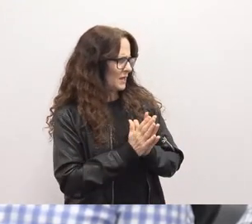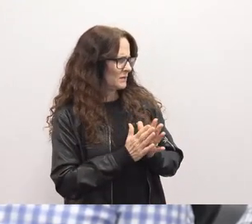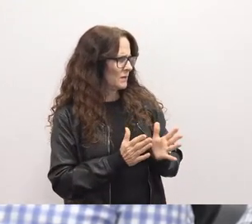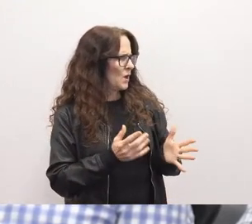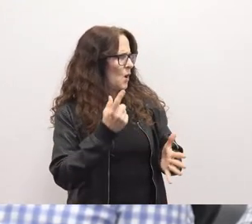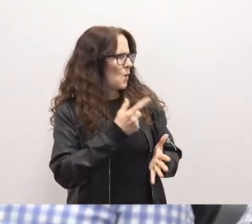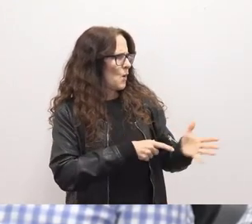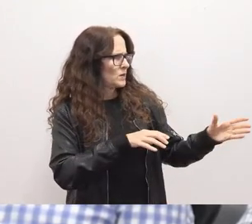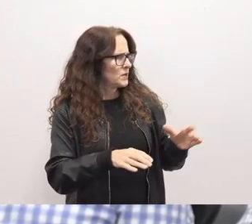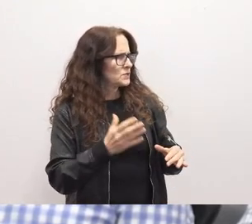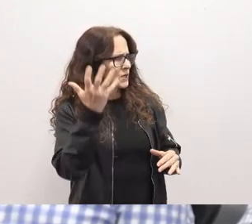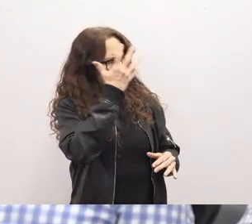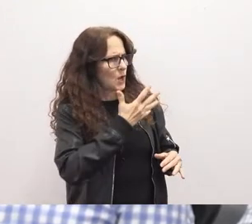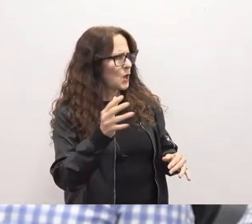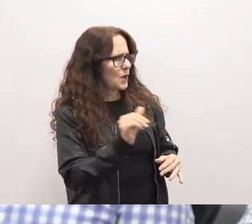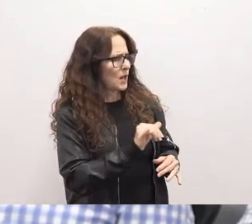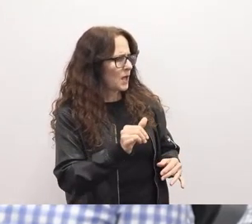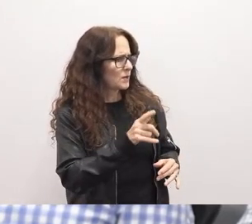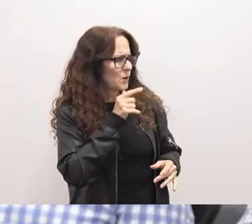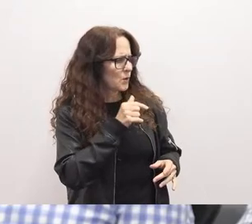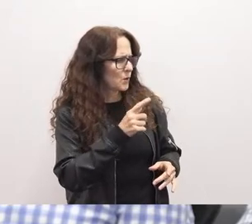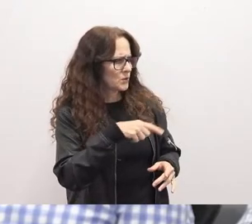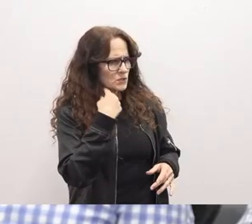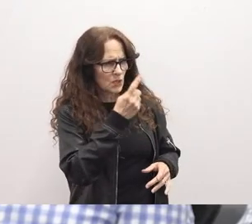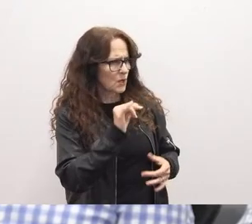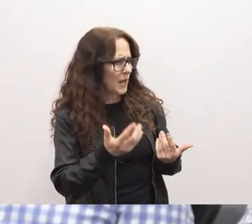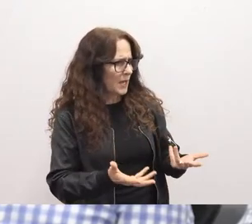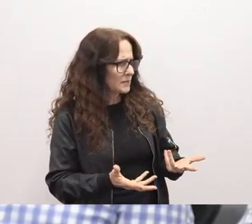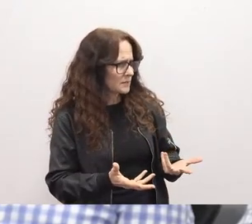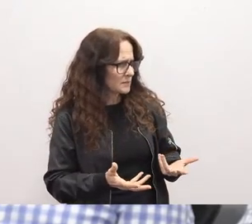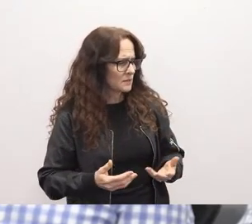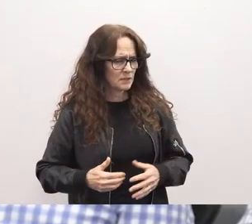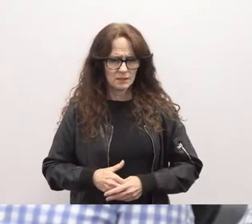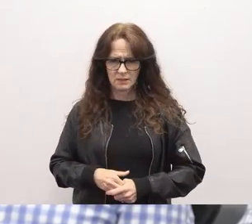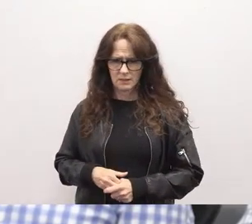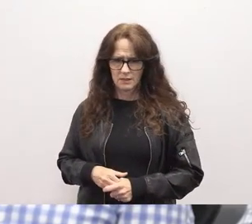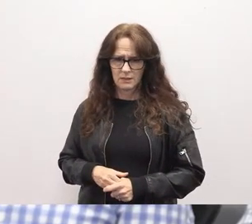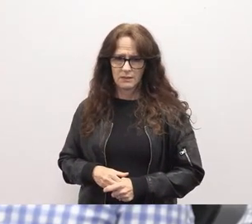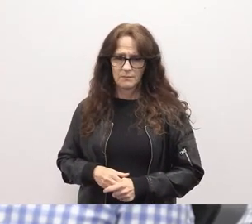what does she look like and who does she look like?